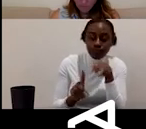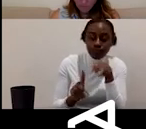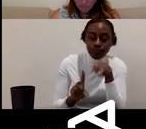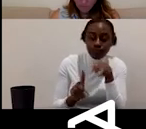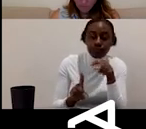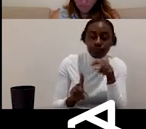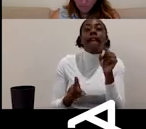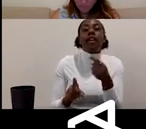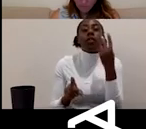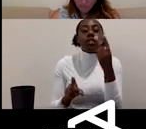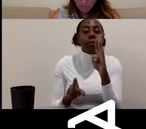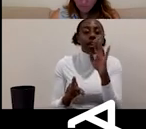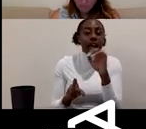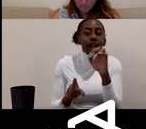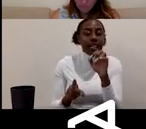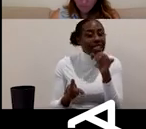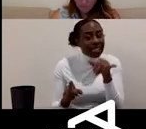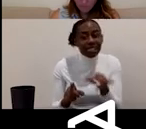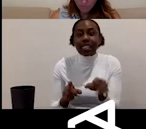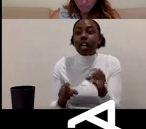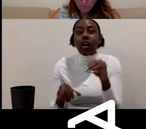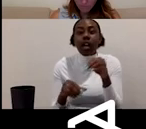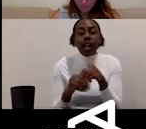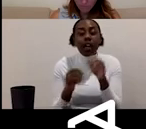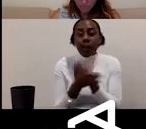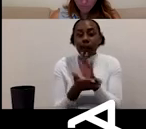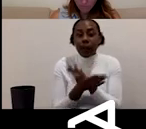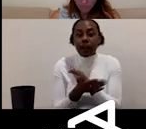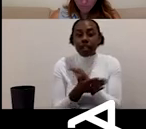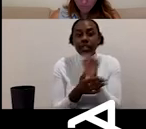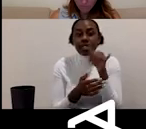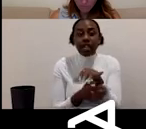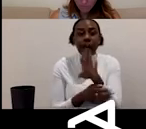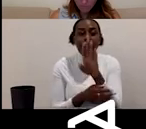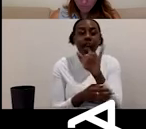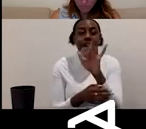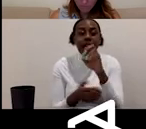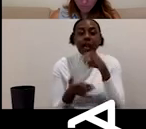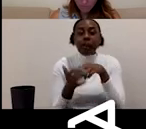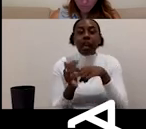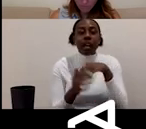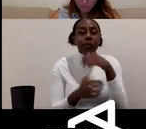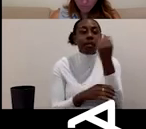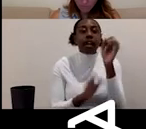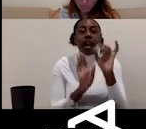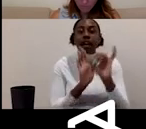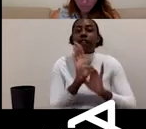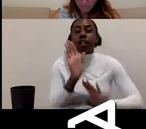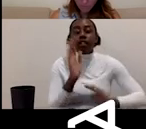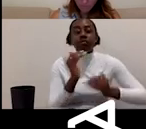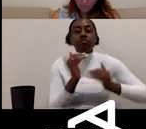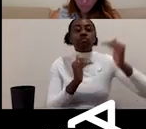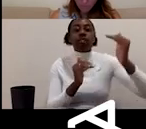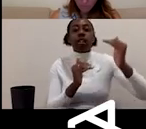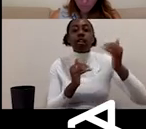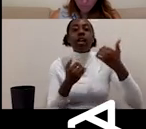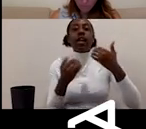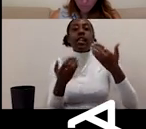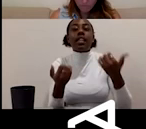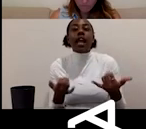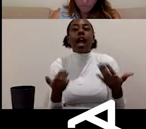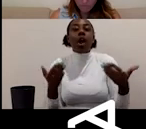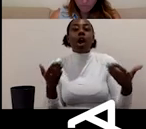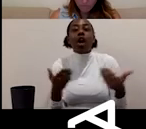BIE still in these intelligence assessment documents, but we also see now a new category called racially